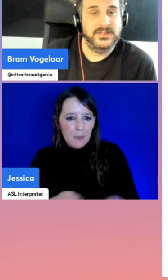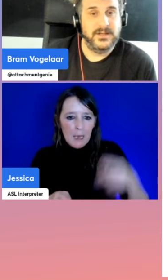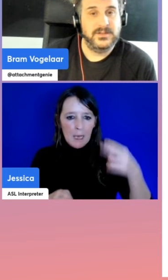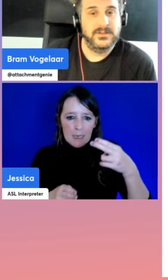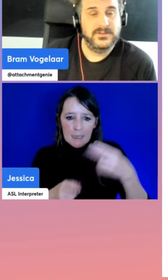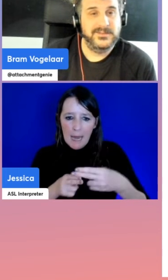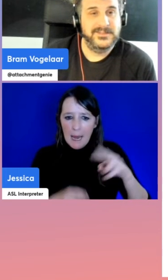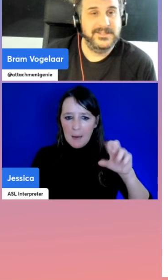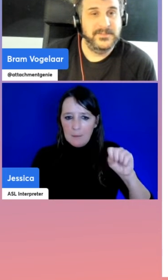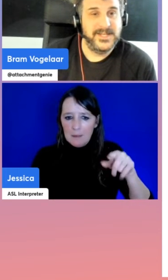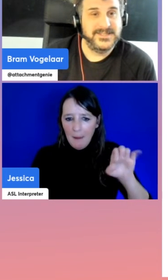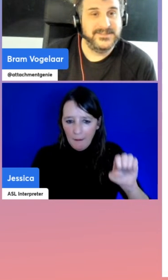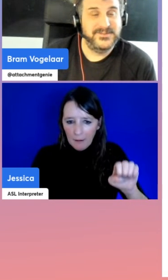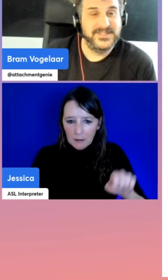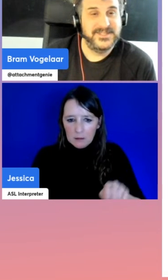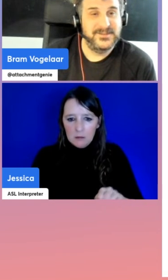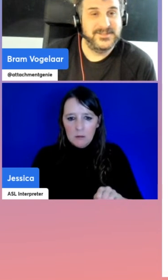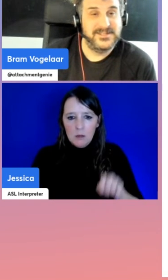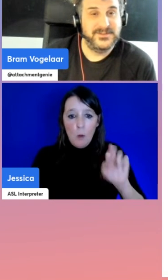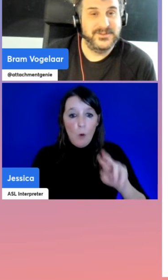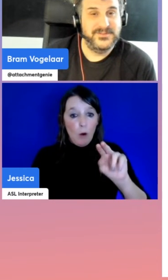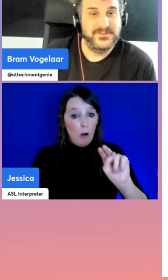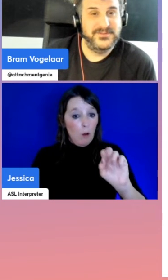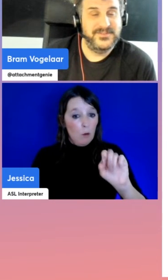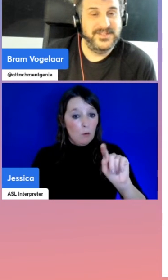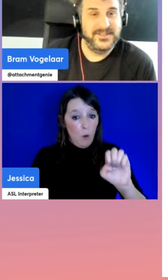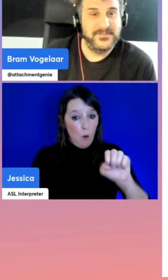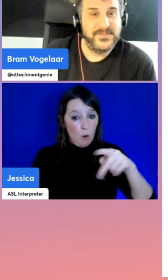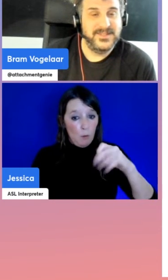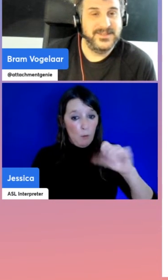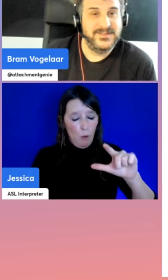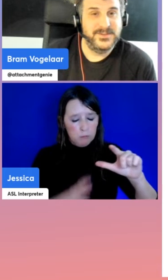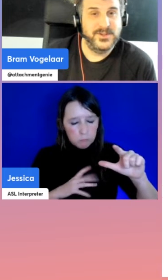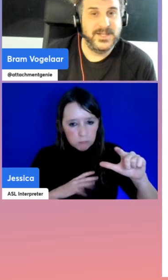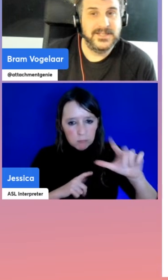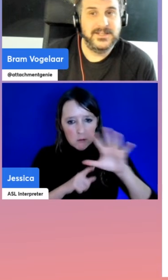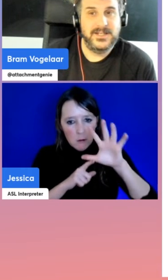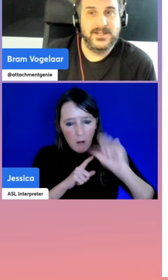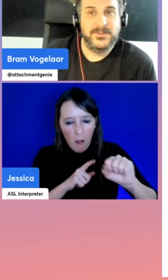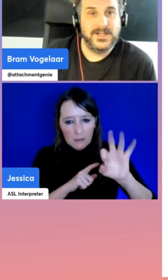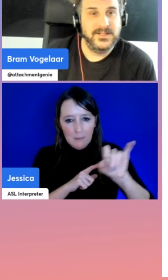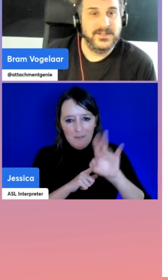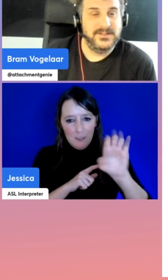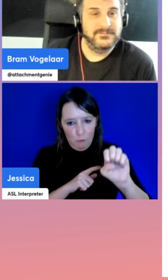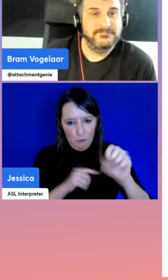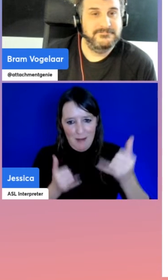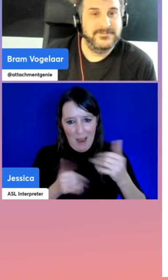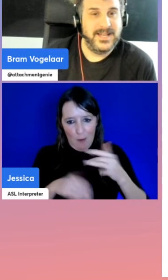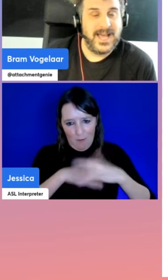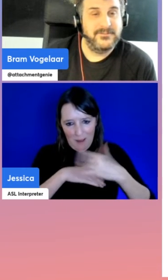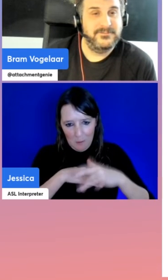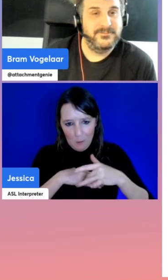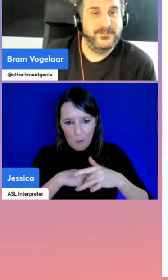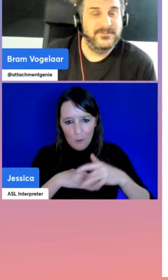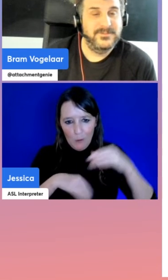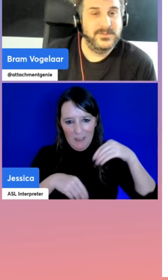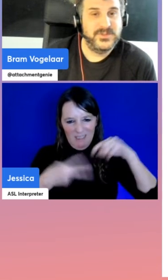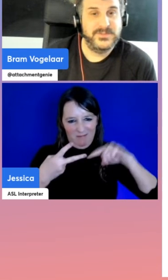pools, another amazing feature that was introduced into Nomad, where you can